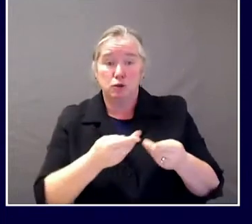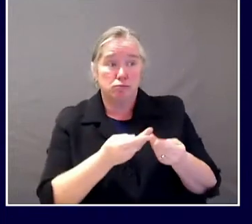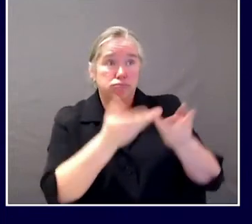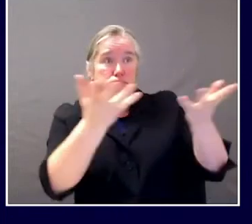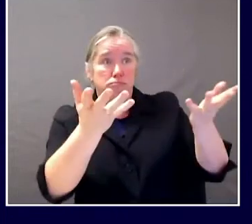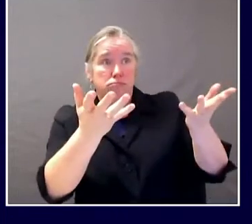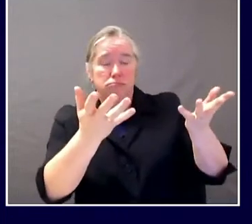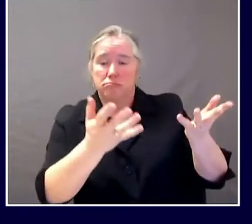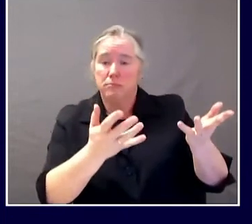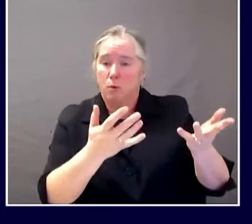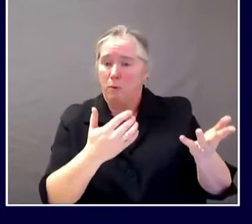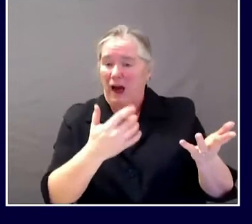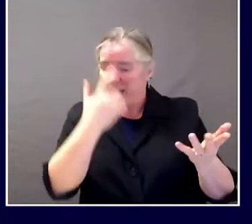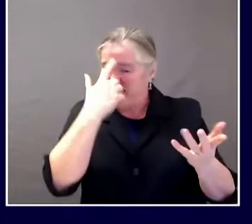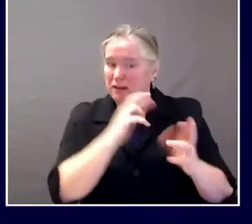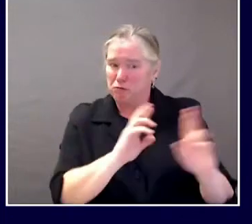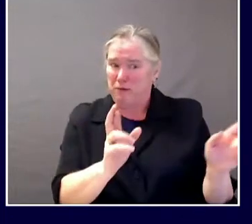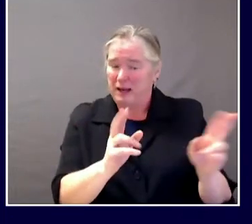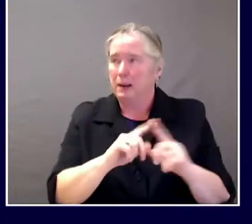out.